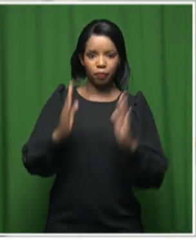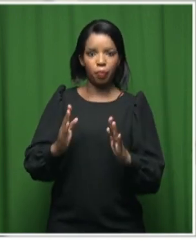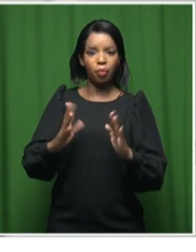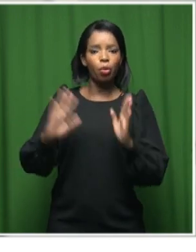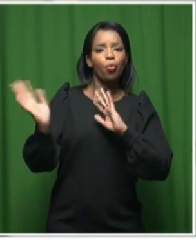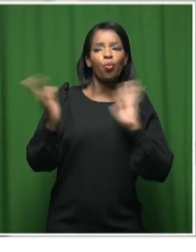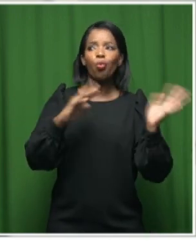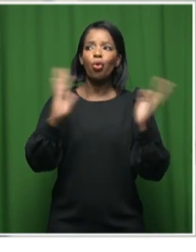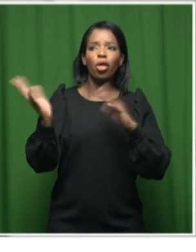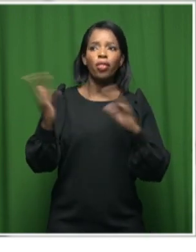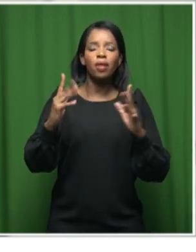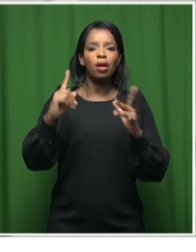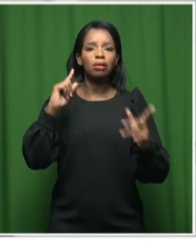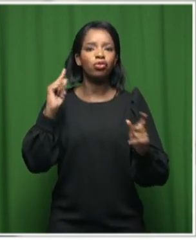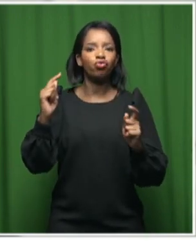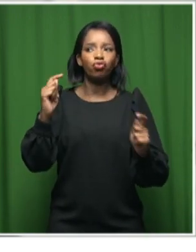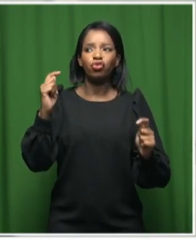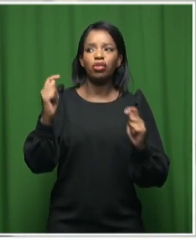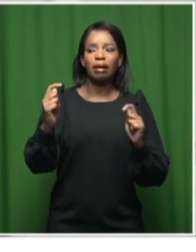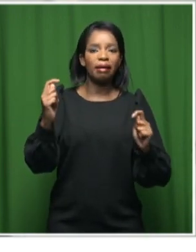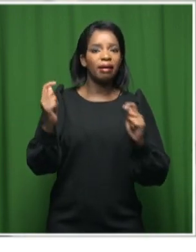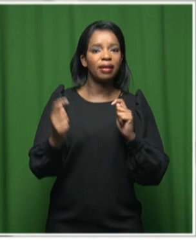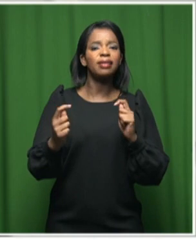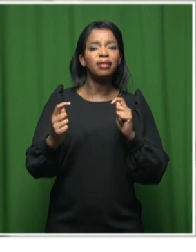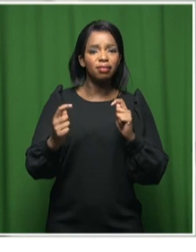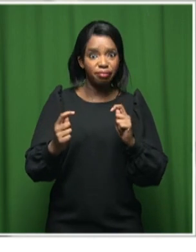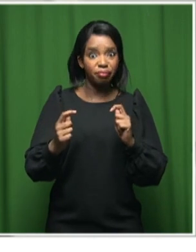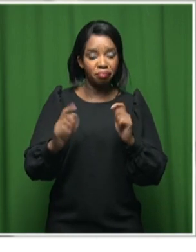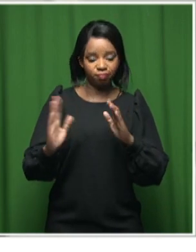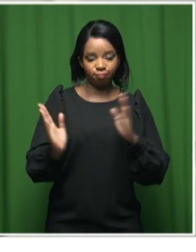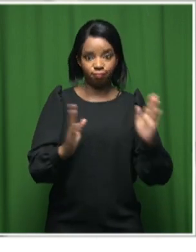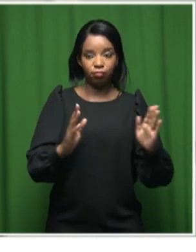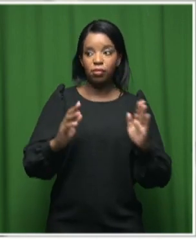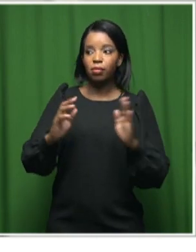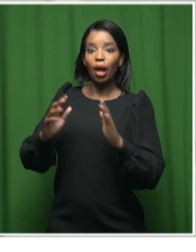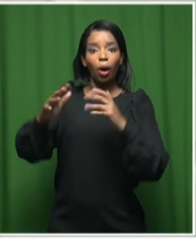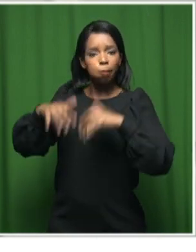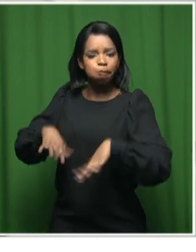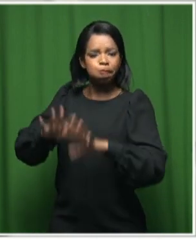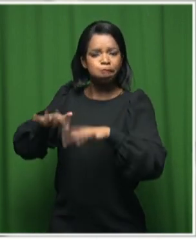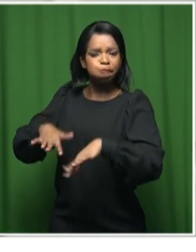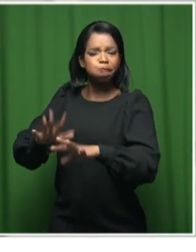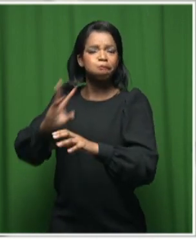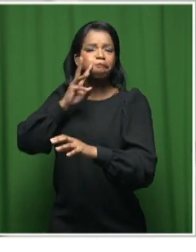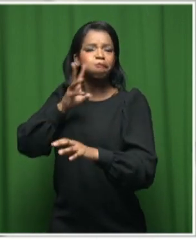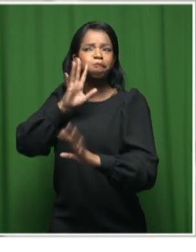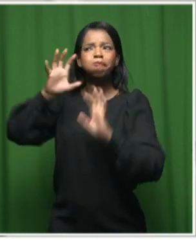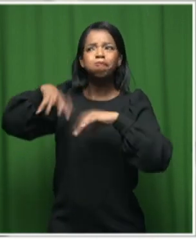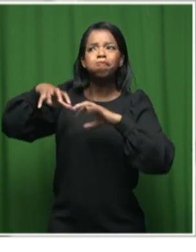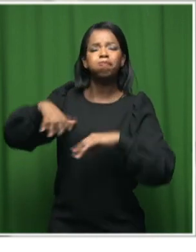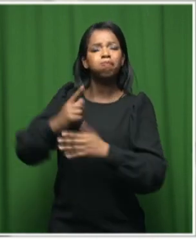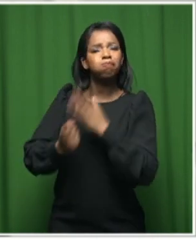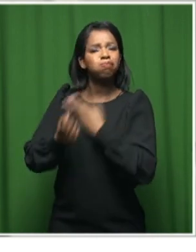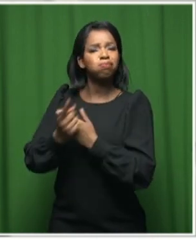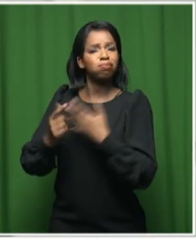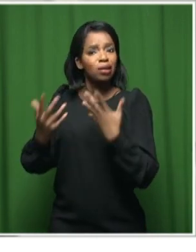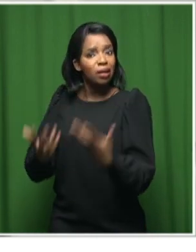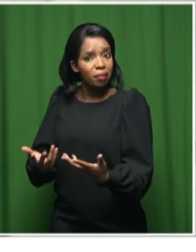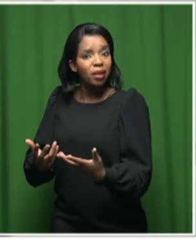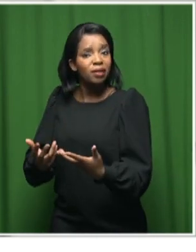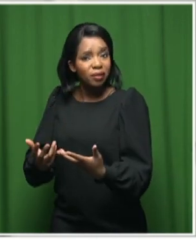change, the floods that happened, and also the general political and